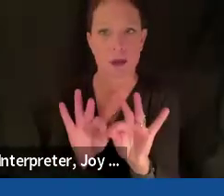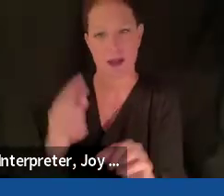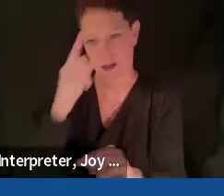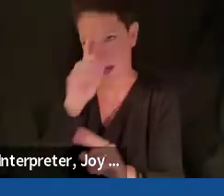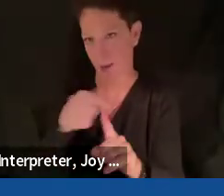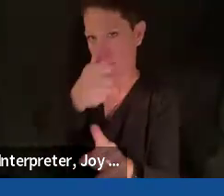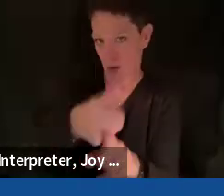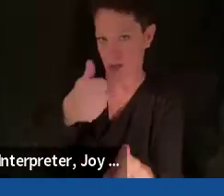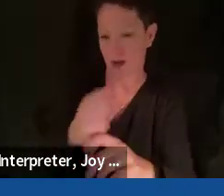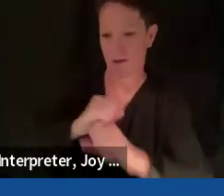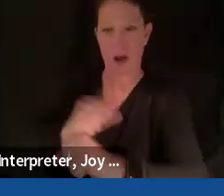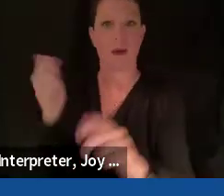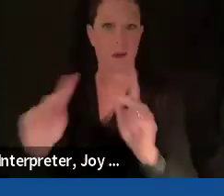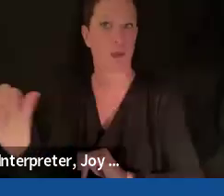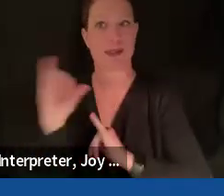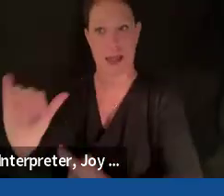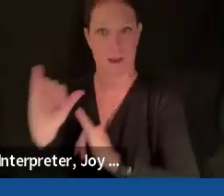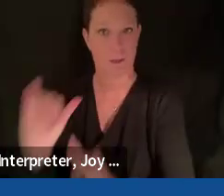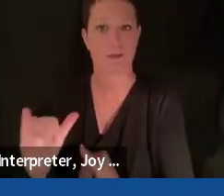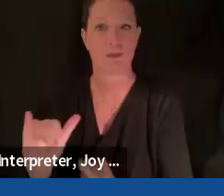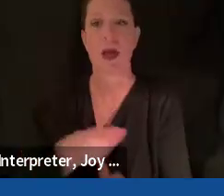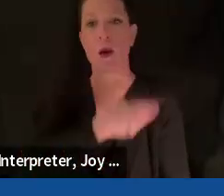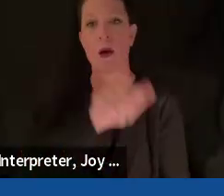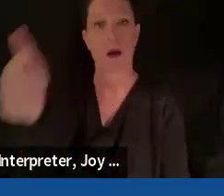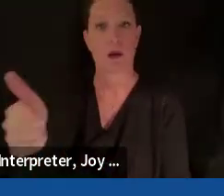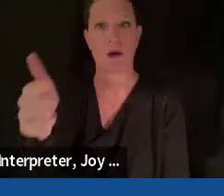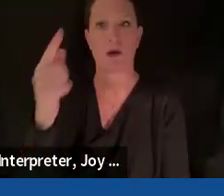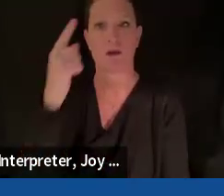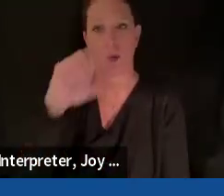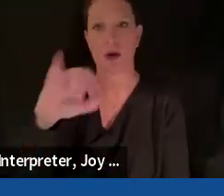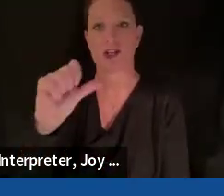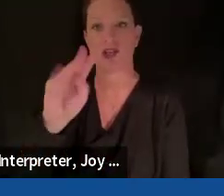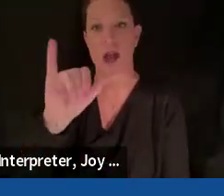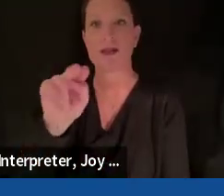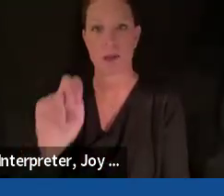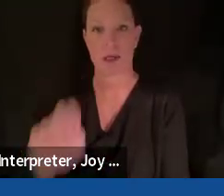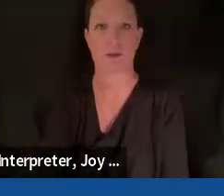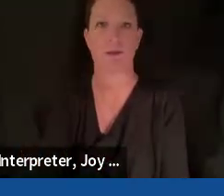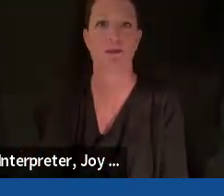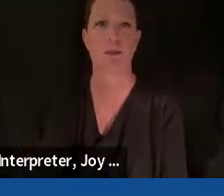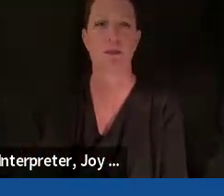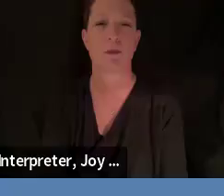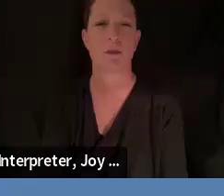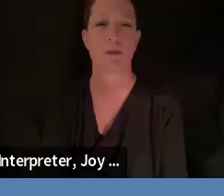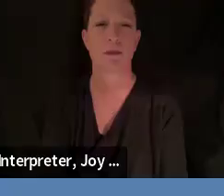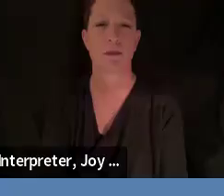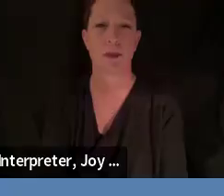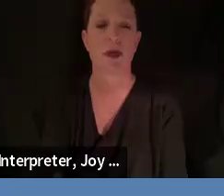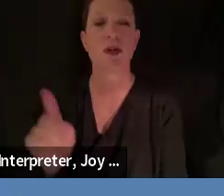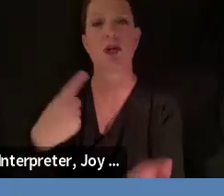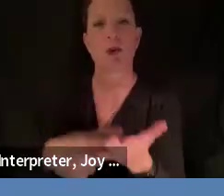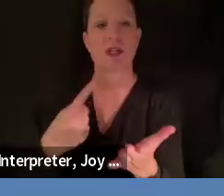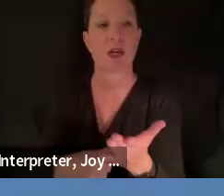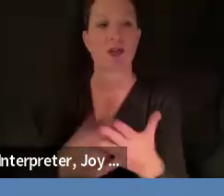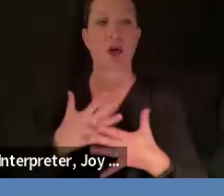and everyone else. So I would turn things back over to Jasmine, and she will go into respiratory illness and